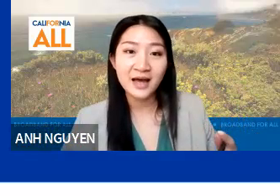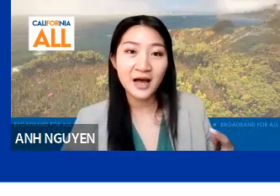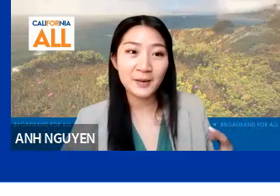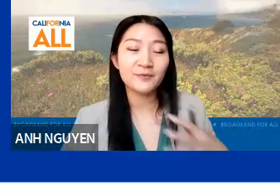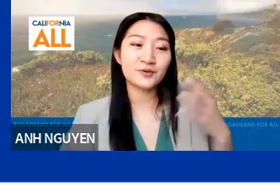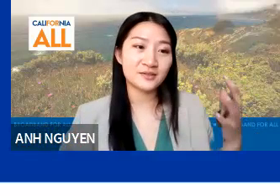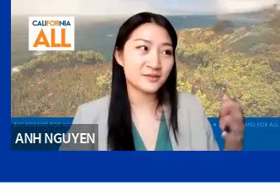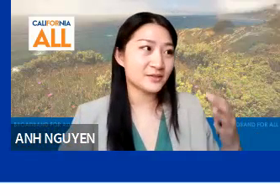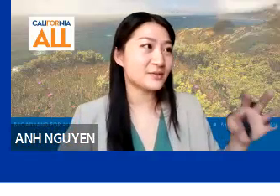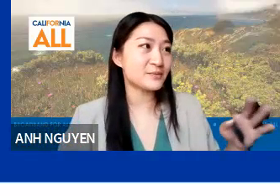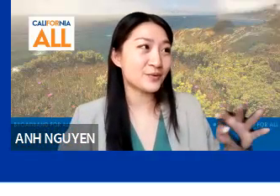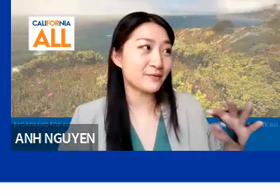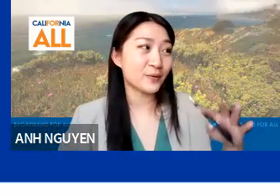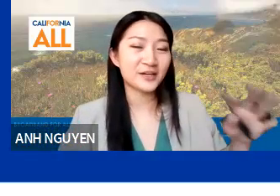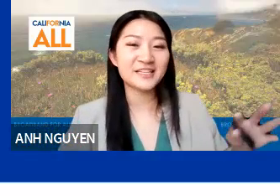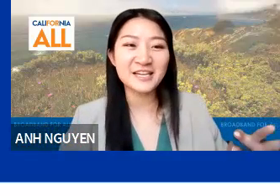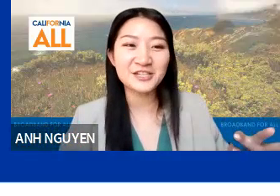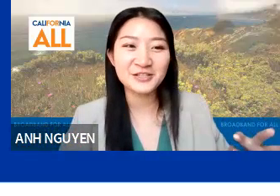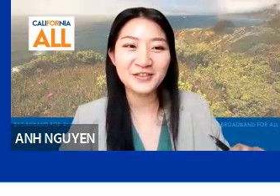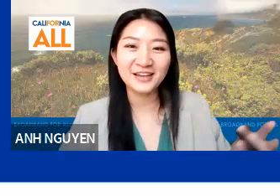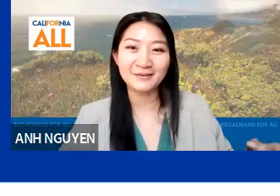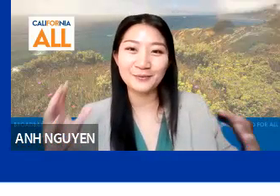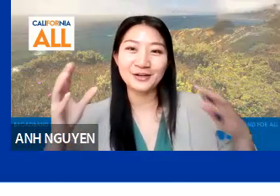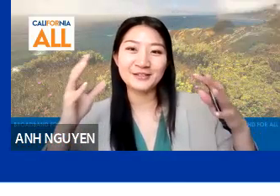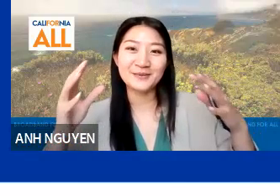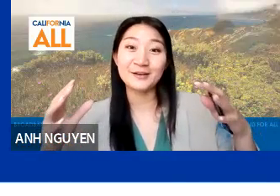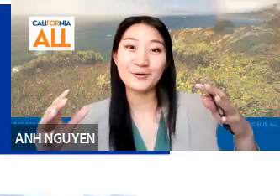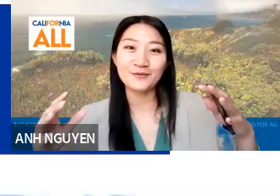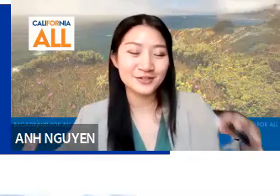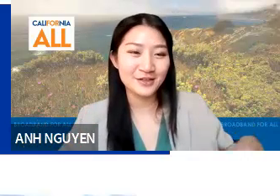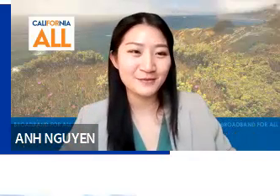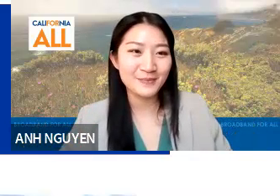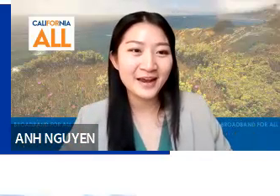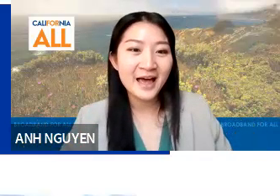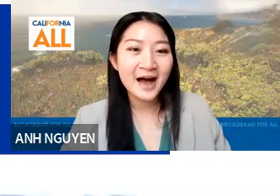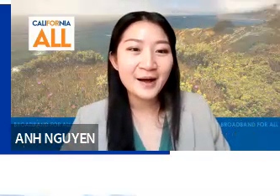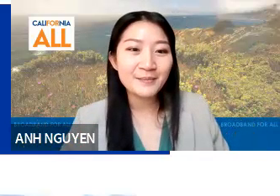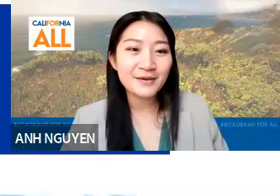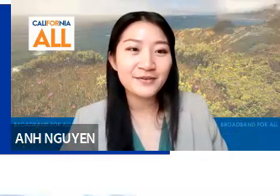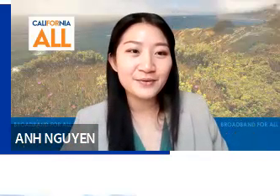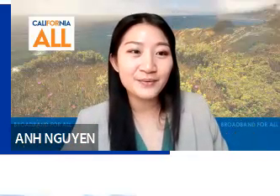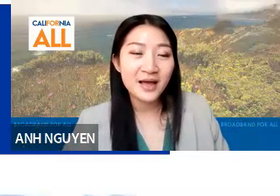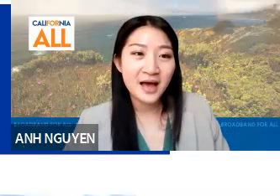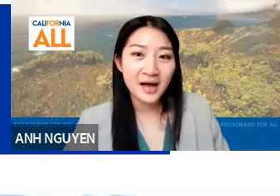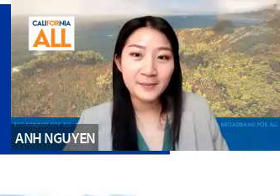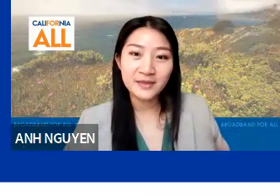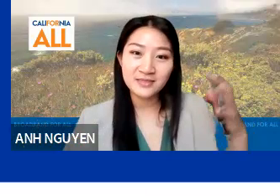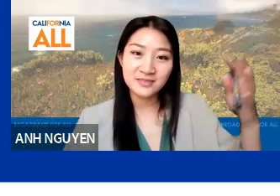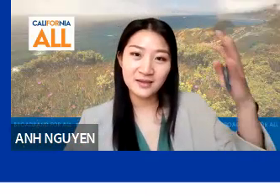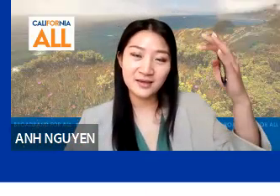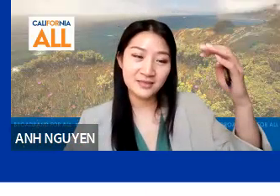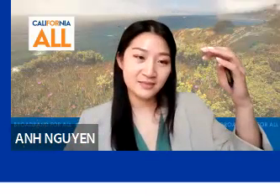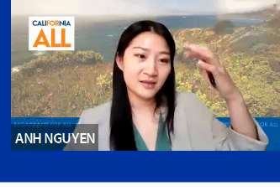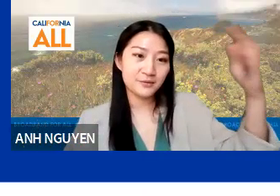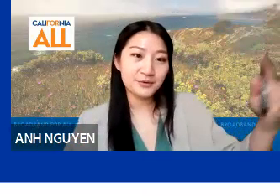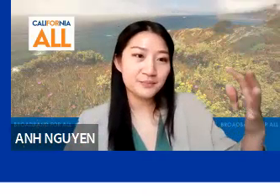conversation. Of course, there's still some sort of organization so that we're not speaking over each other, but if you